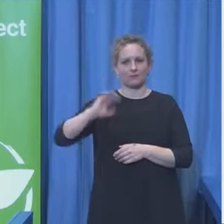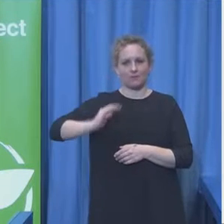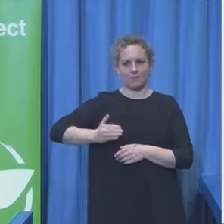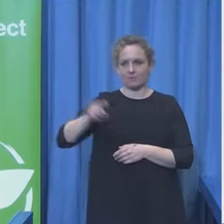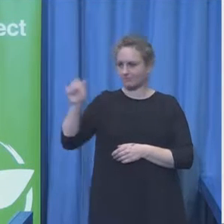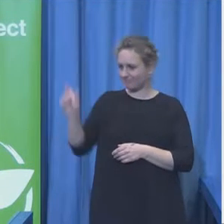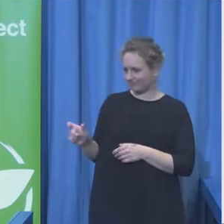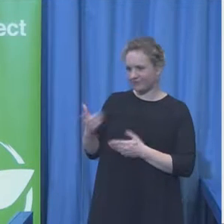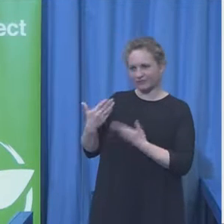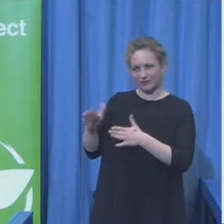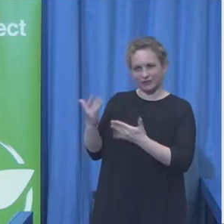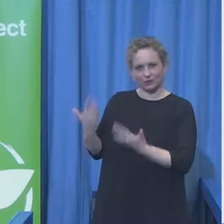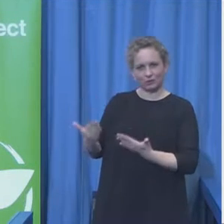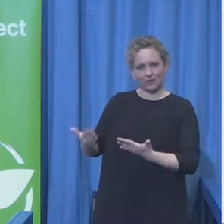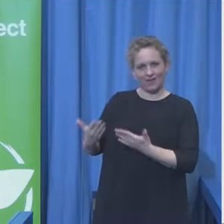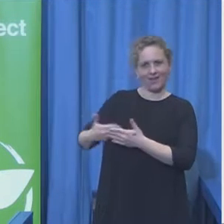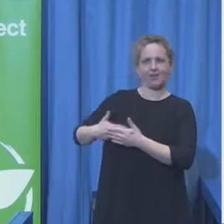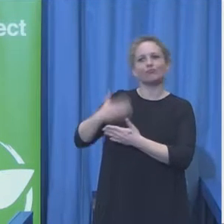inspiring presentation